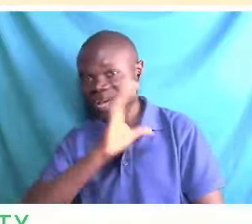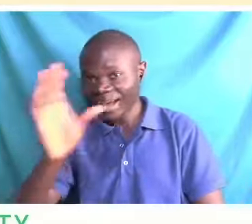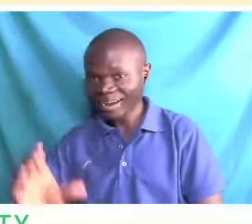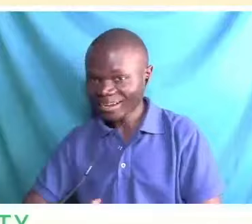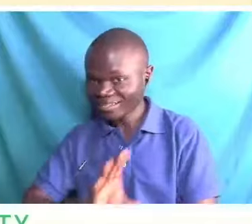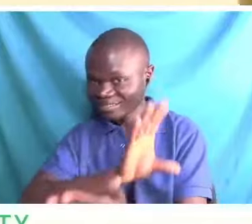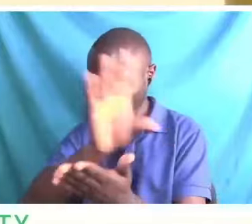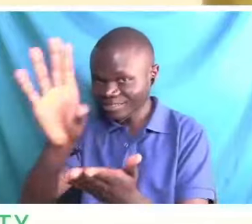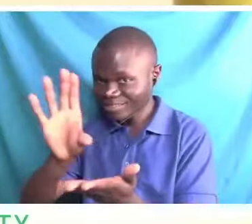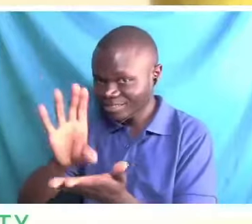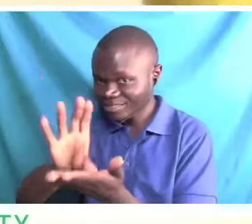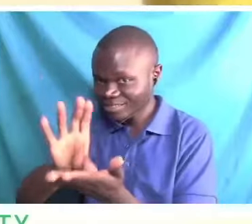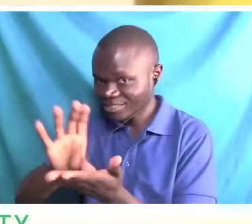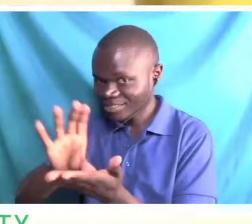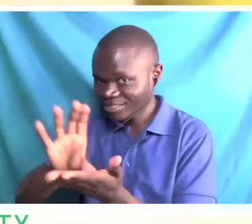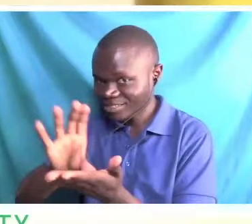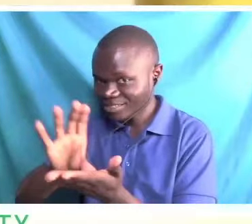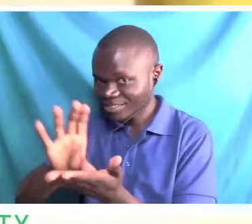focus.